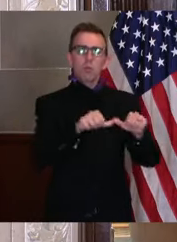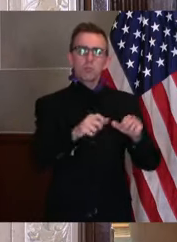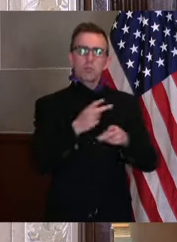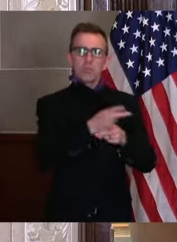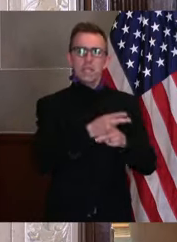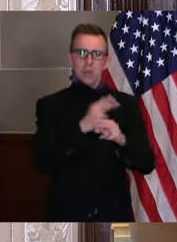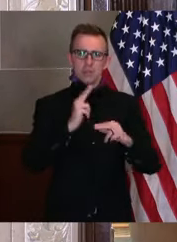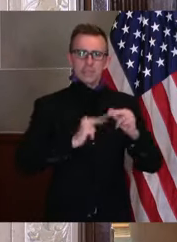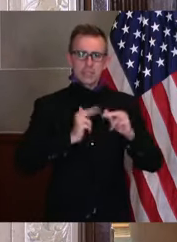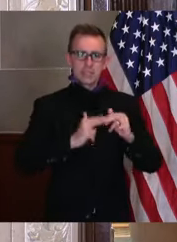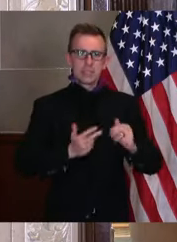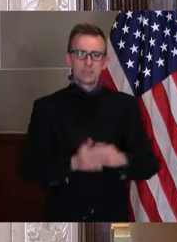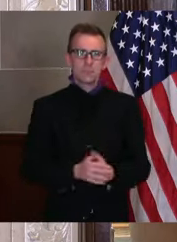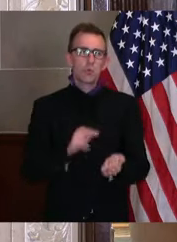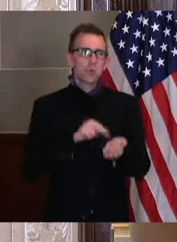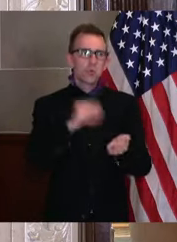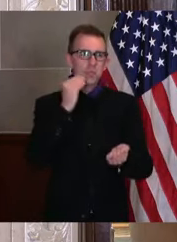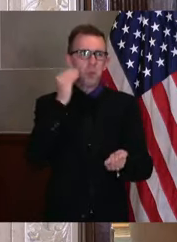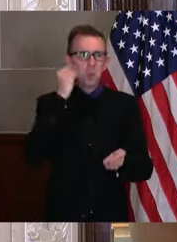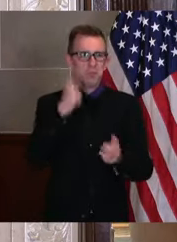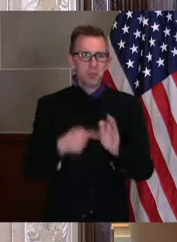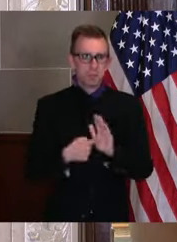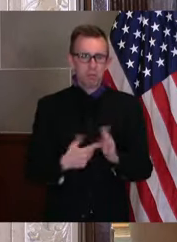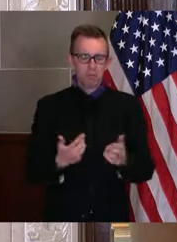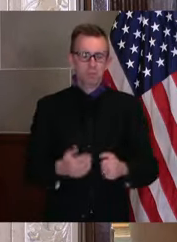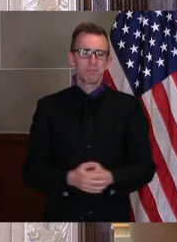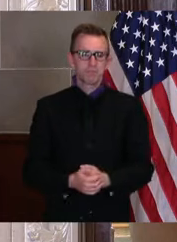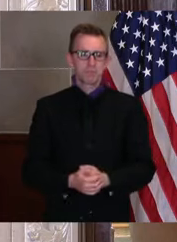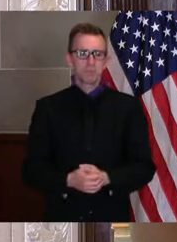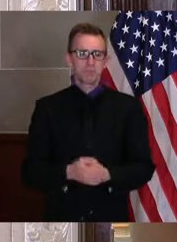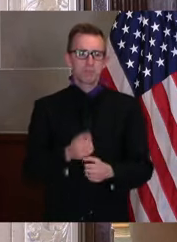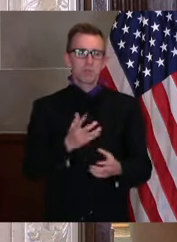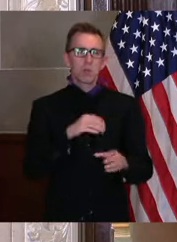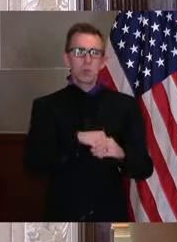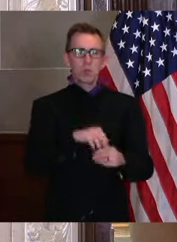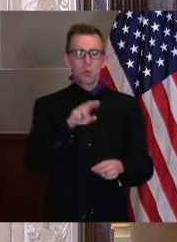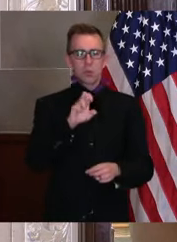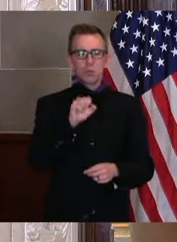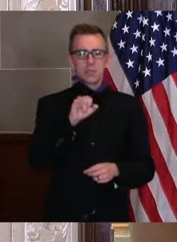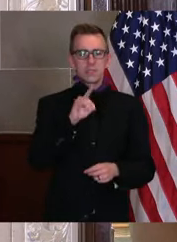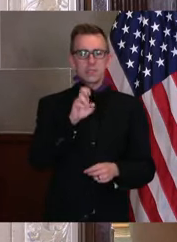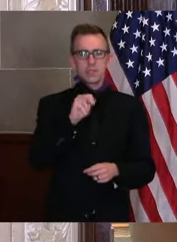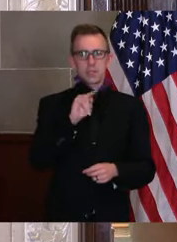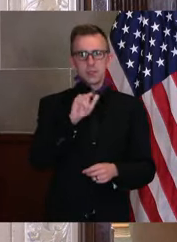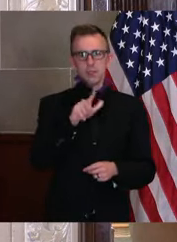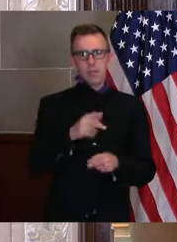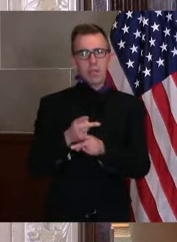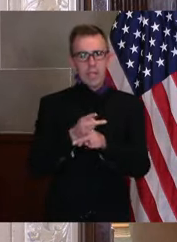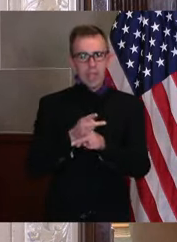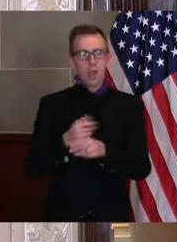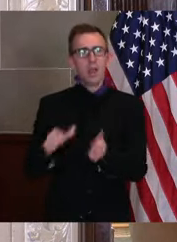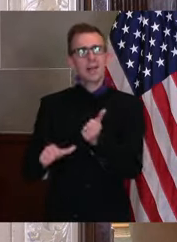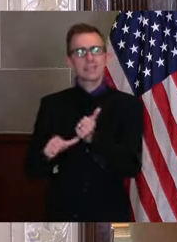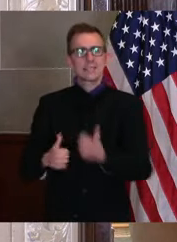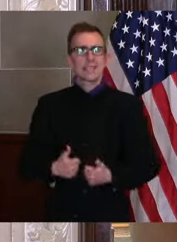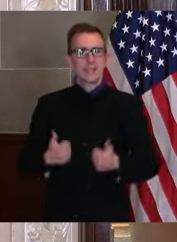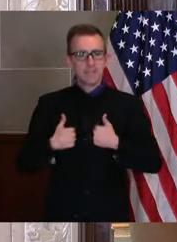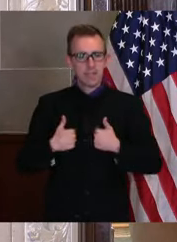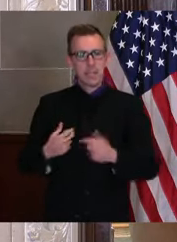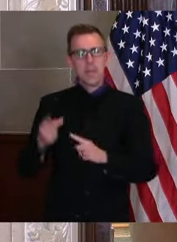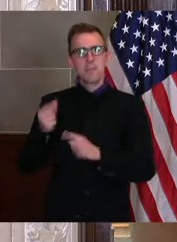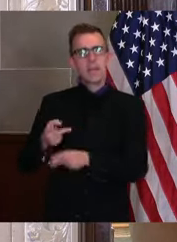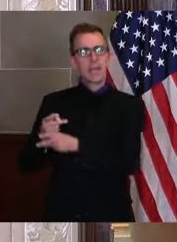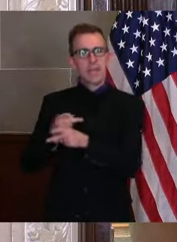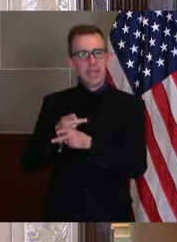facilities. The long-term communities, including residential care, assisted living, immediate care,